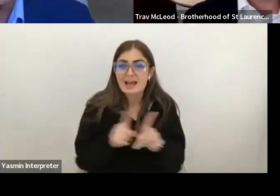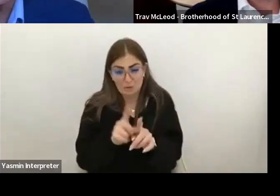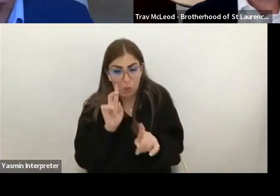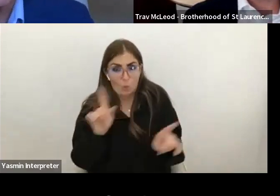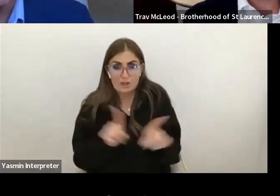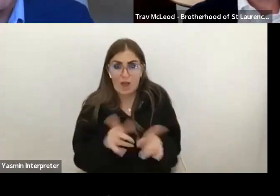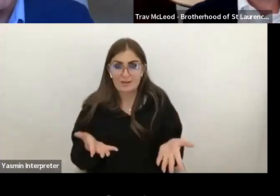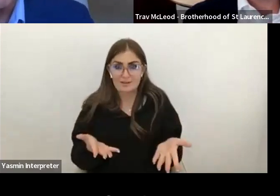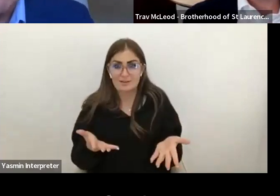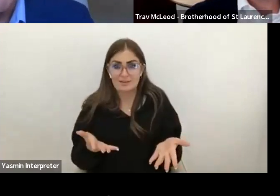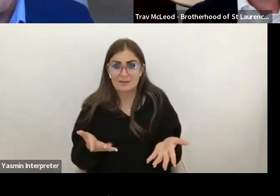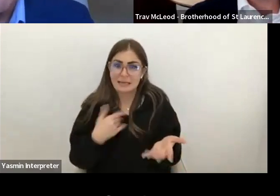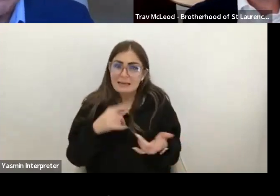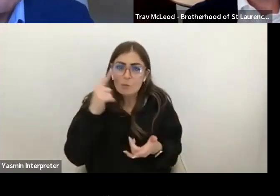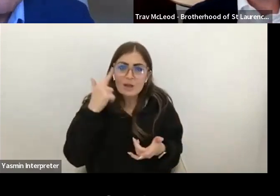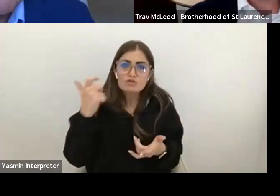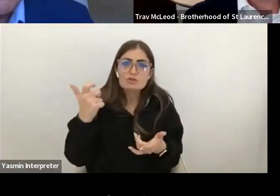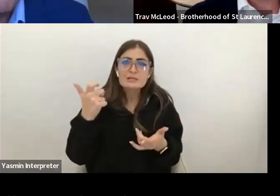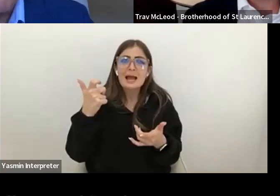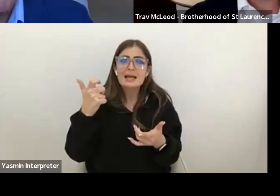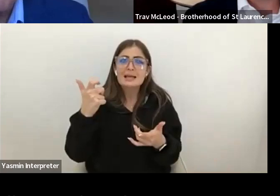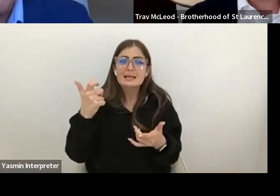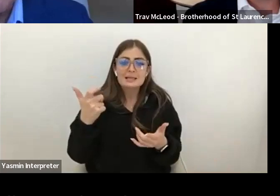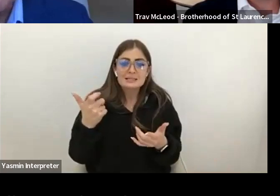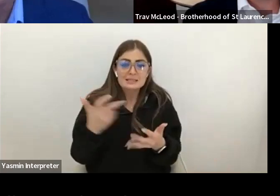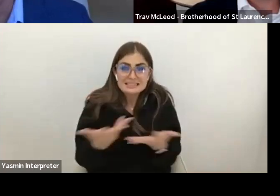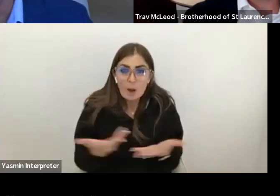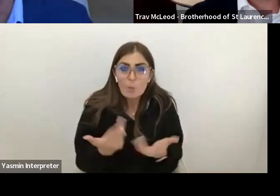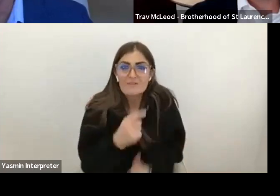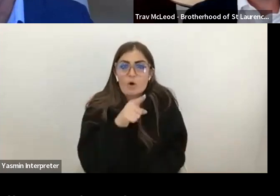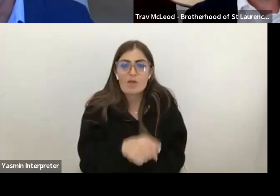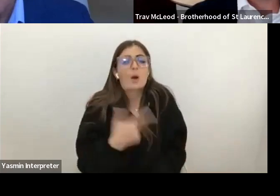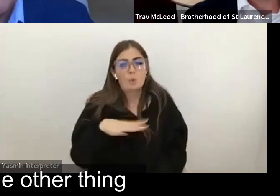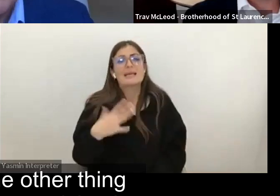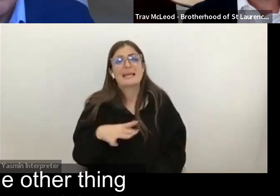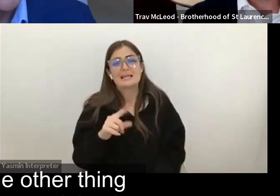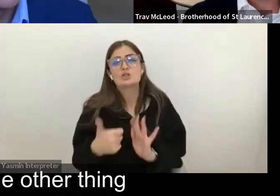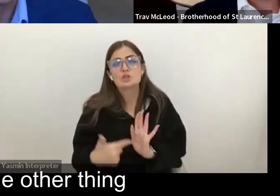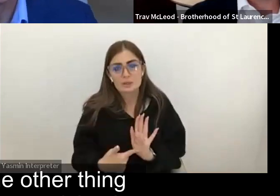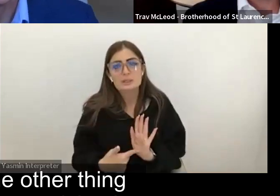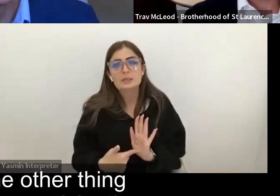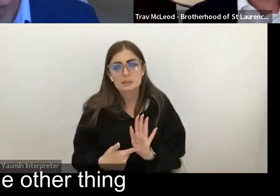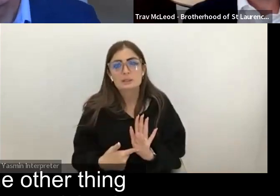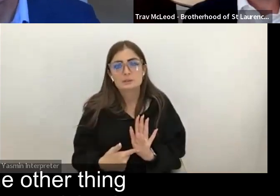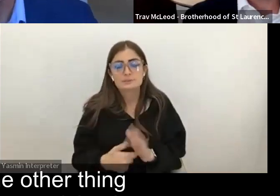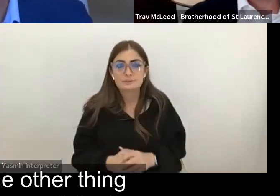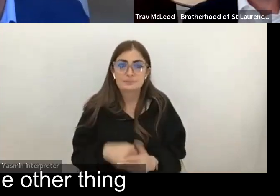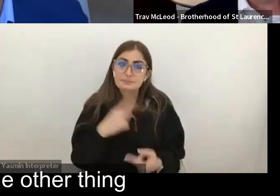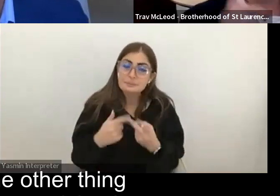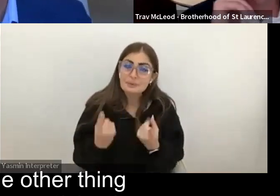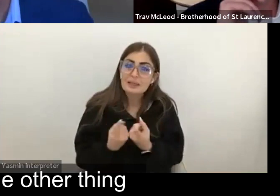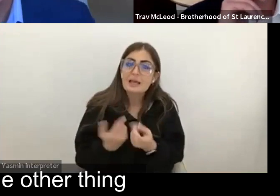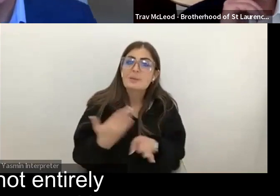like. And if we're creating spaces for that, is what we really need to do. Of course, the other thing about